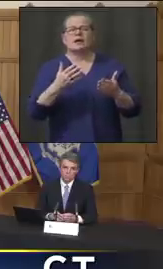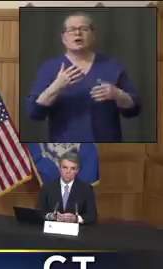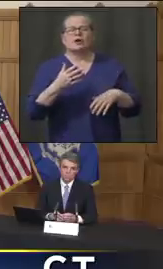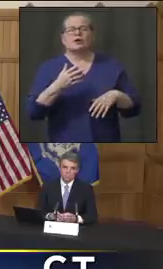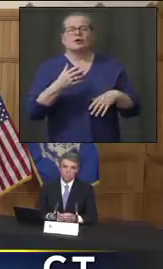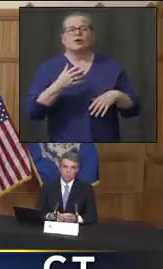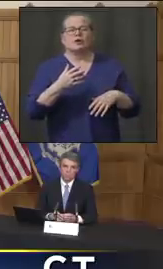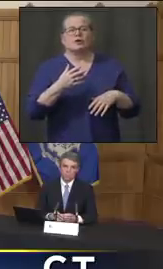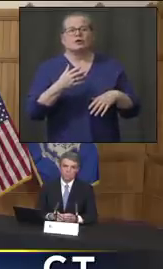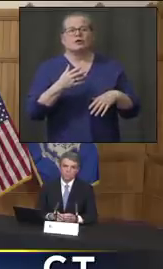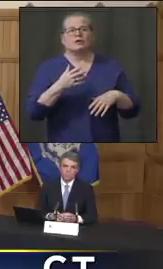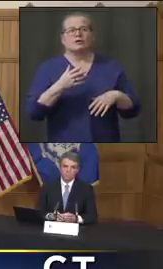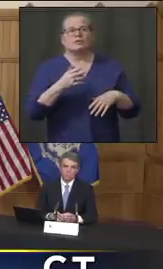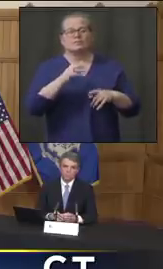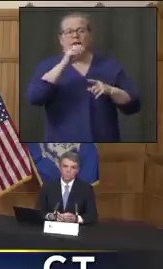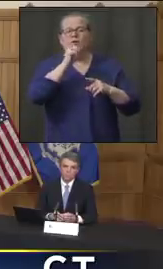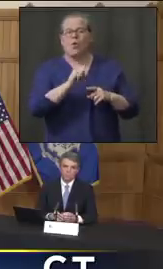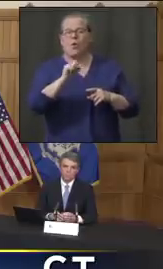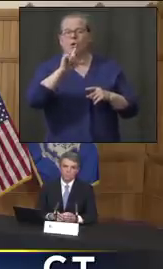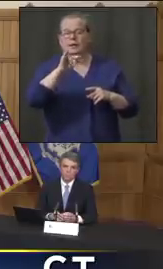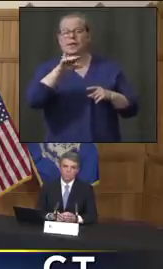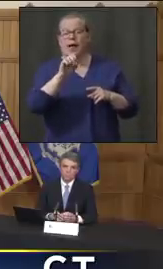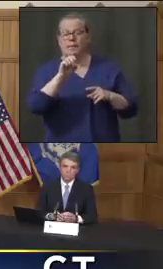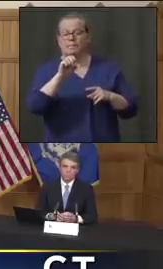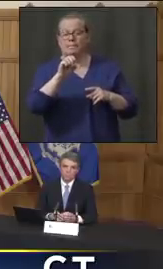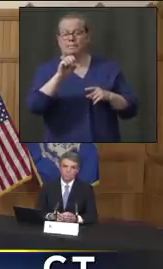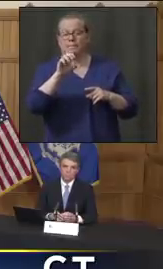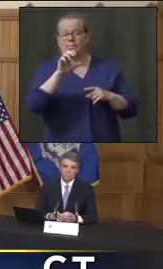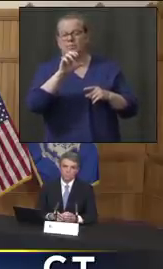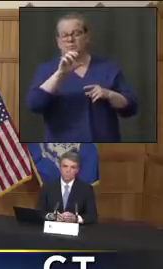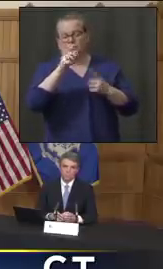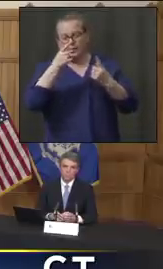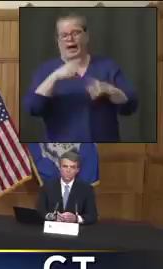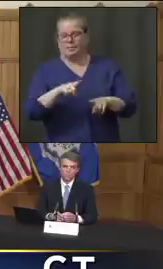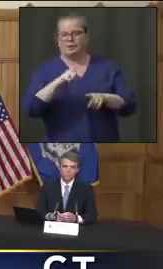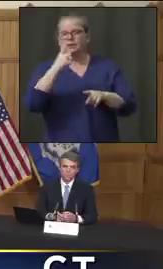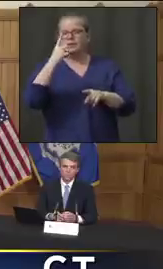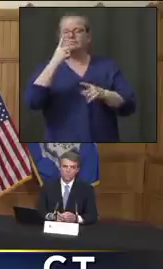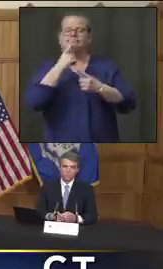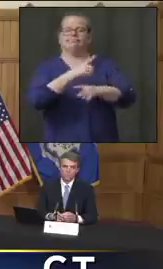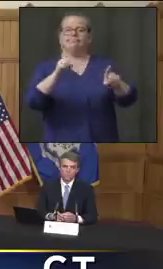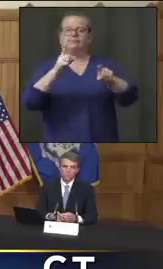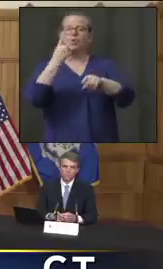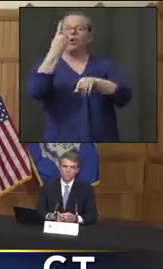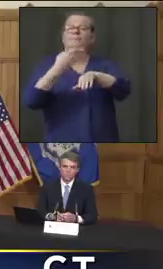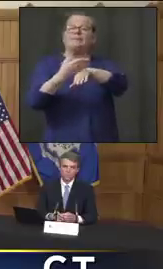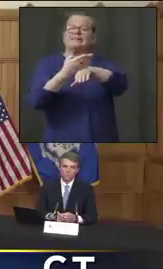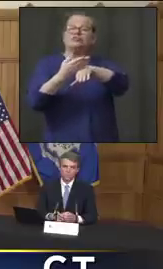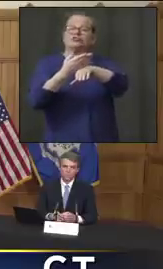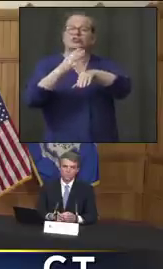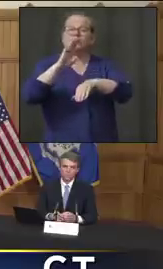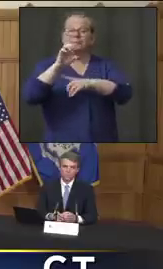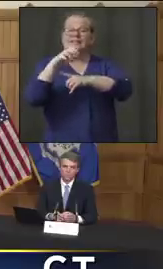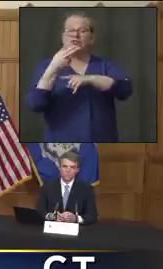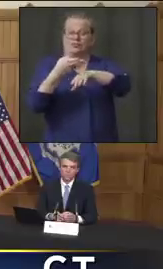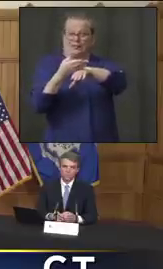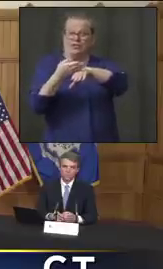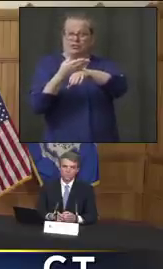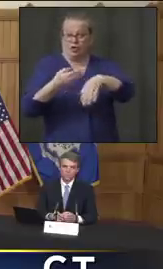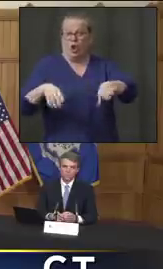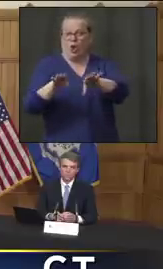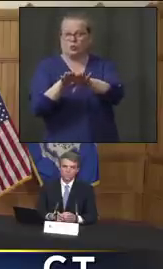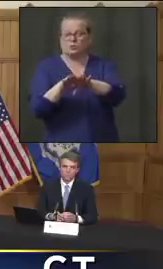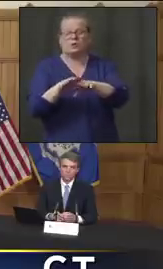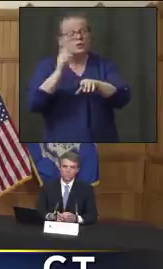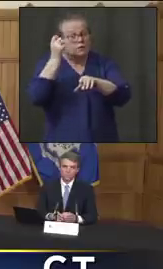in Old Lyme, Connecticut. And I wonder if there's and it's supposed to be temporary based on sort